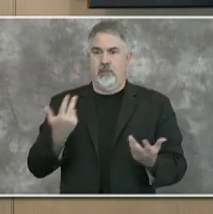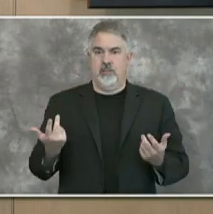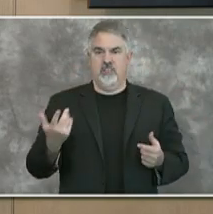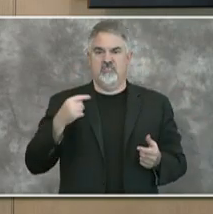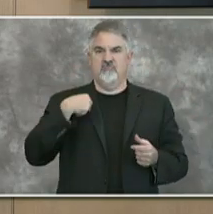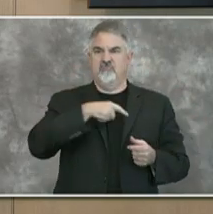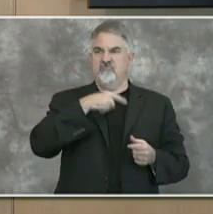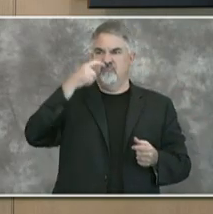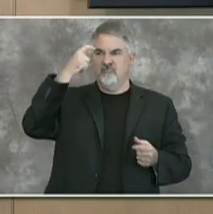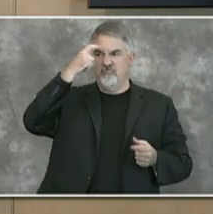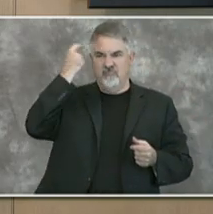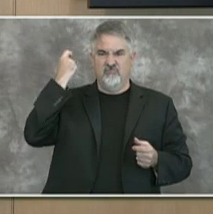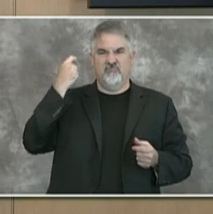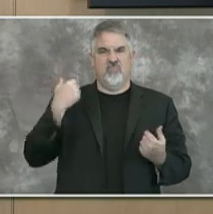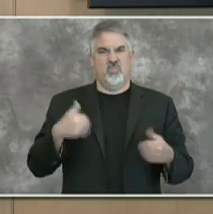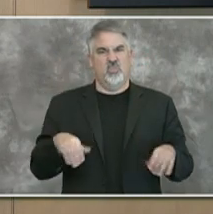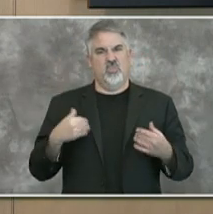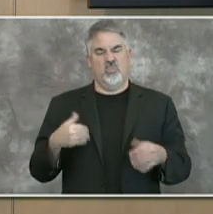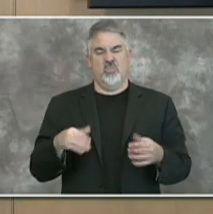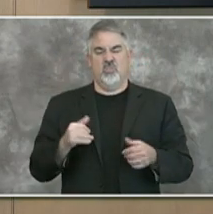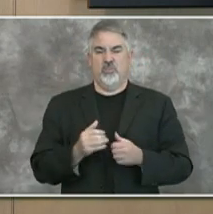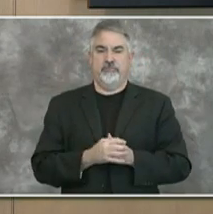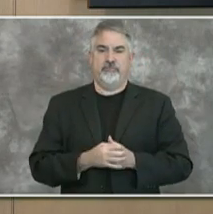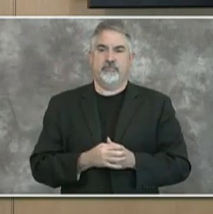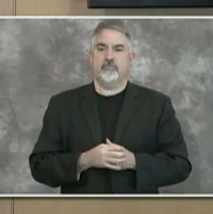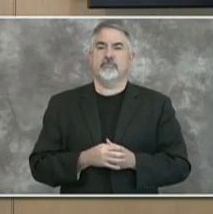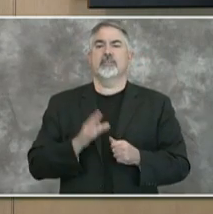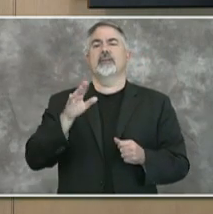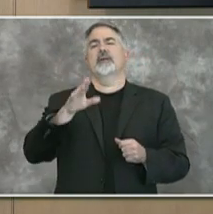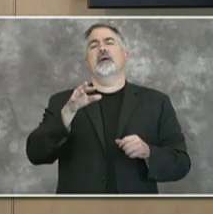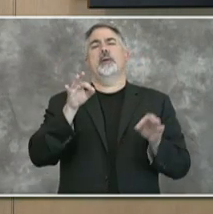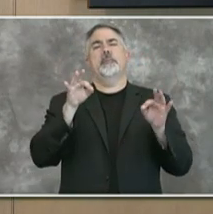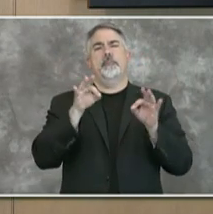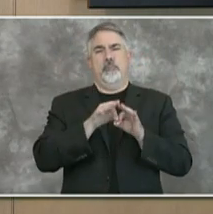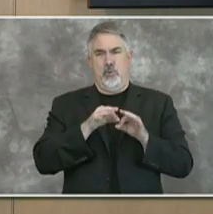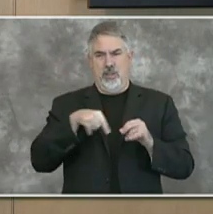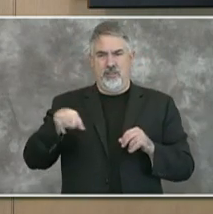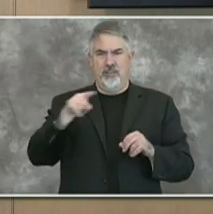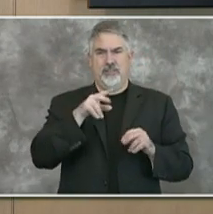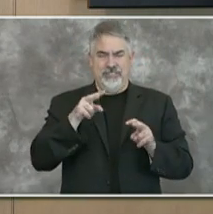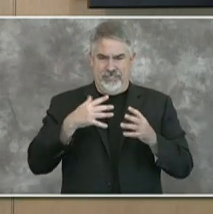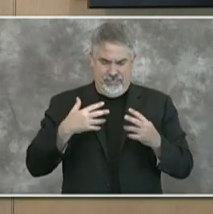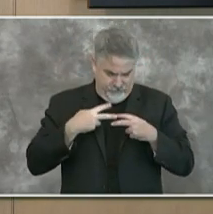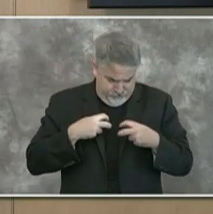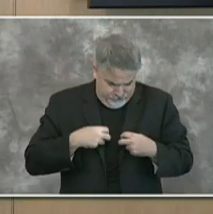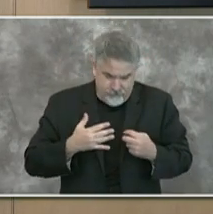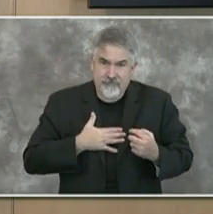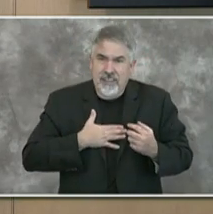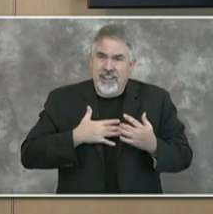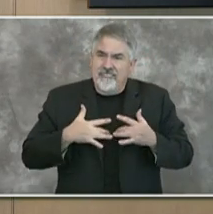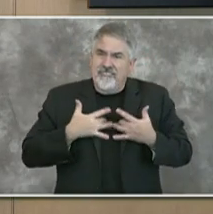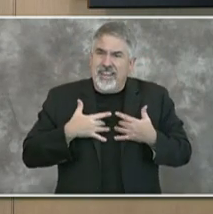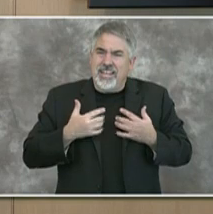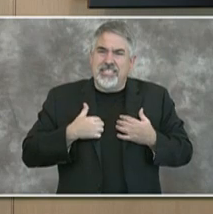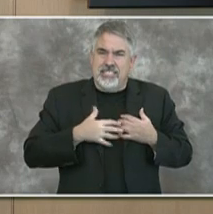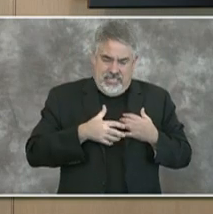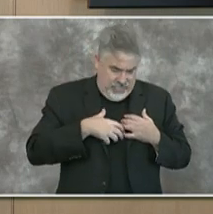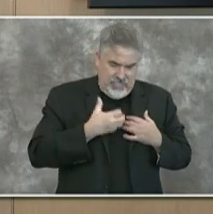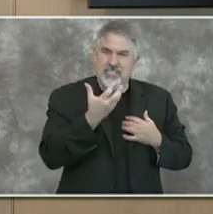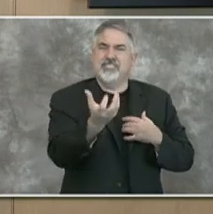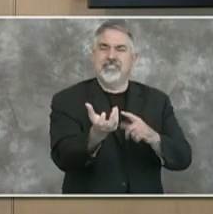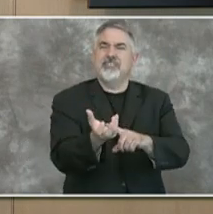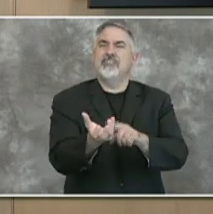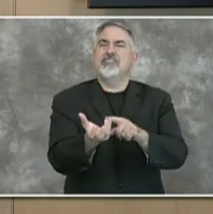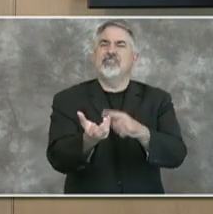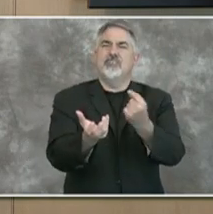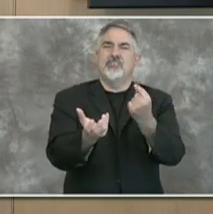experience. Given that, observing your own feelings and talking with someone, a friend,